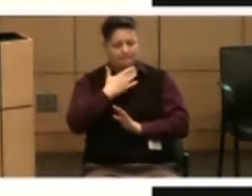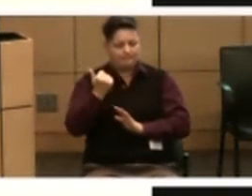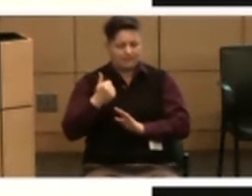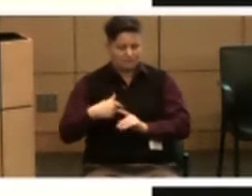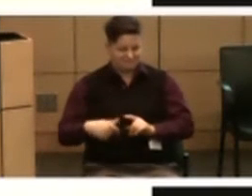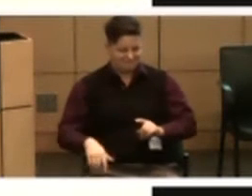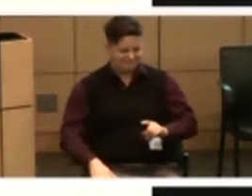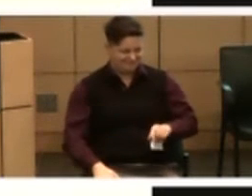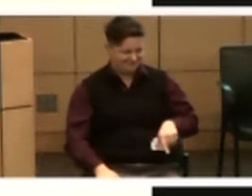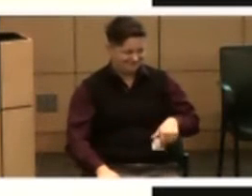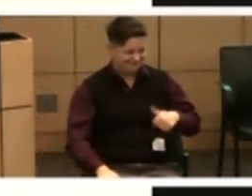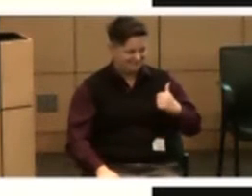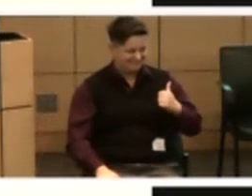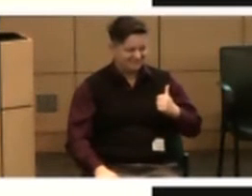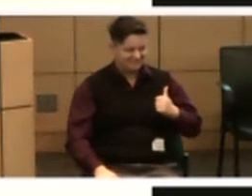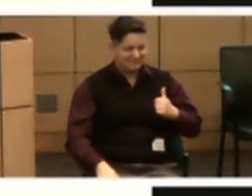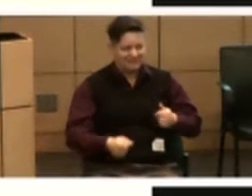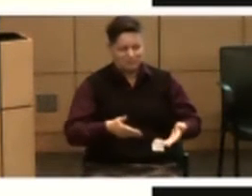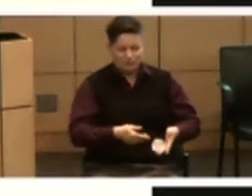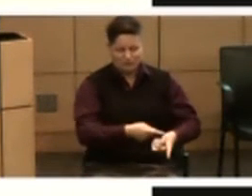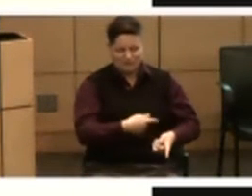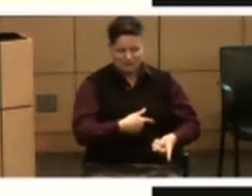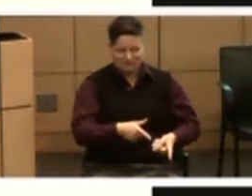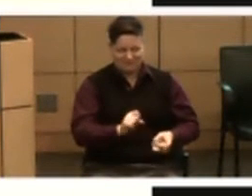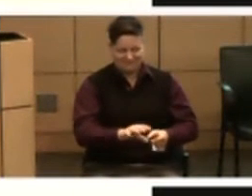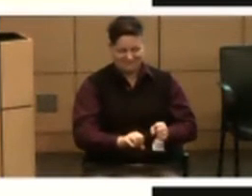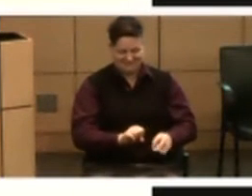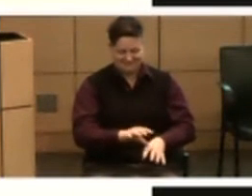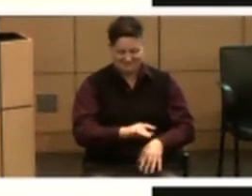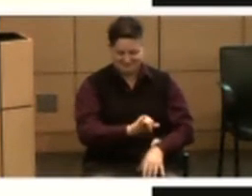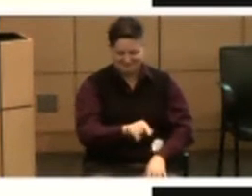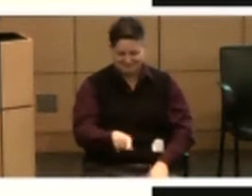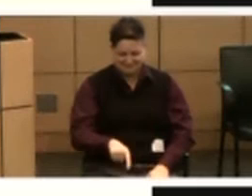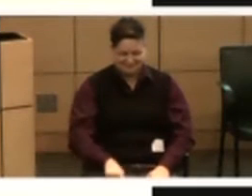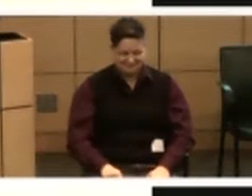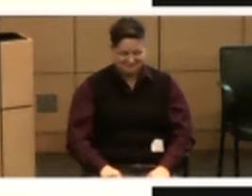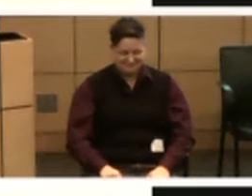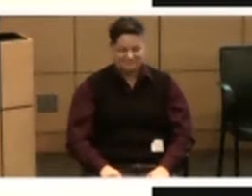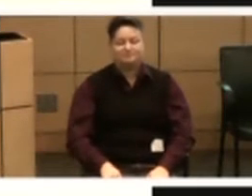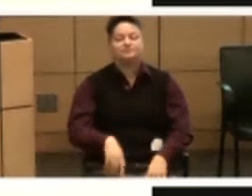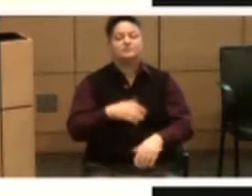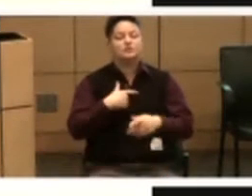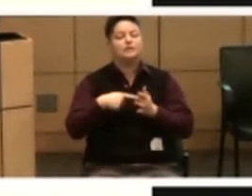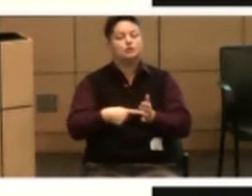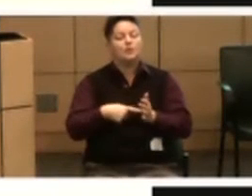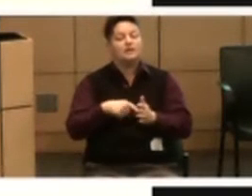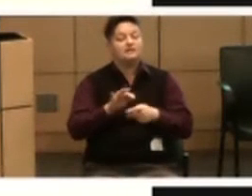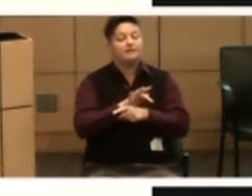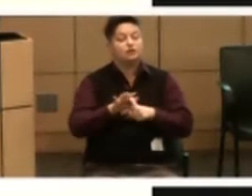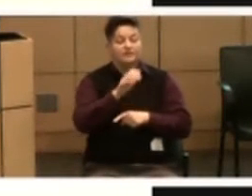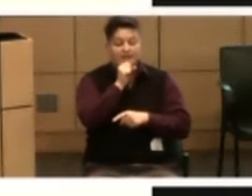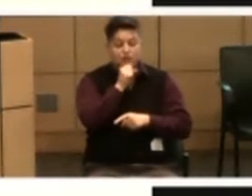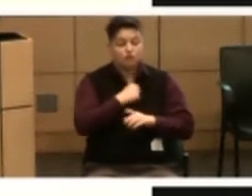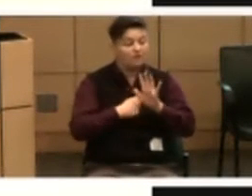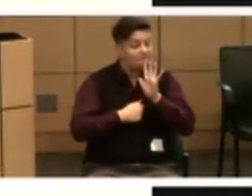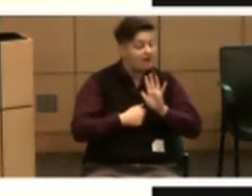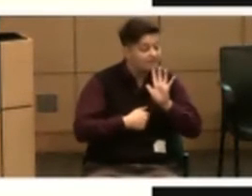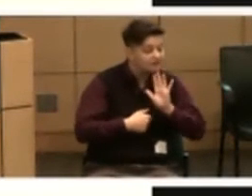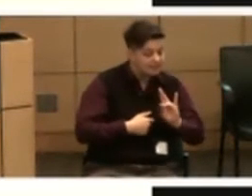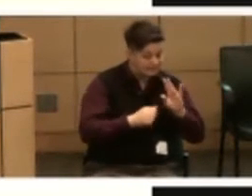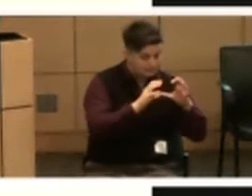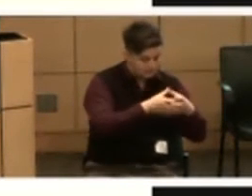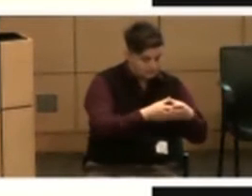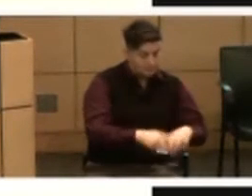performance for the noise, so the shh noise background. And we showed as a function of age. So we looked at 5 to 7-year-olds, 8